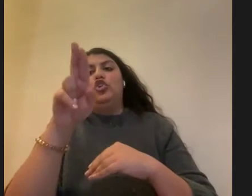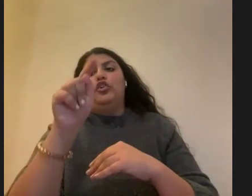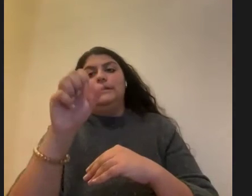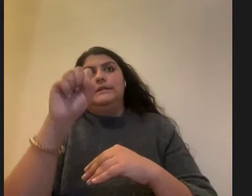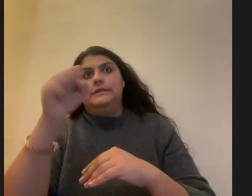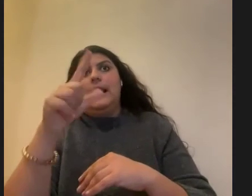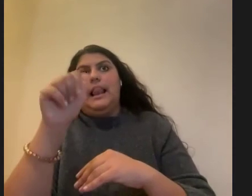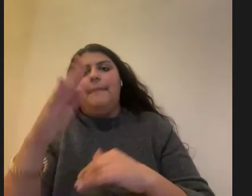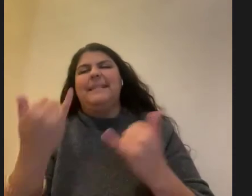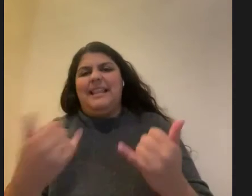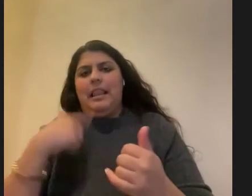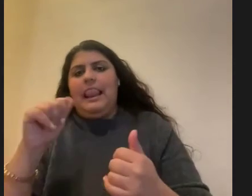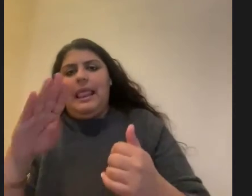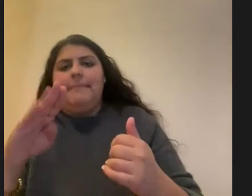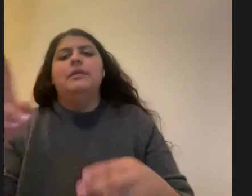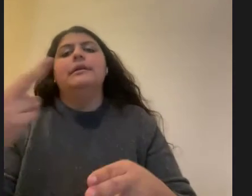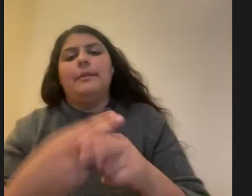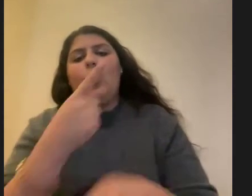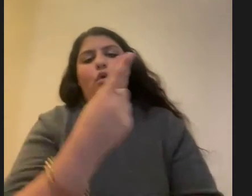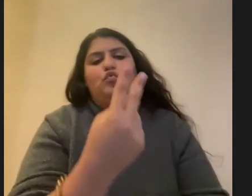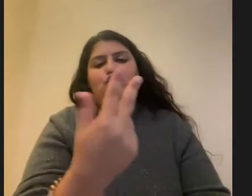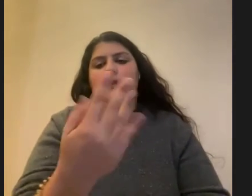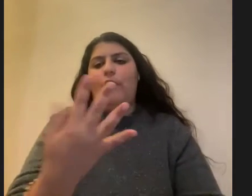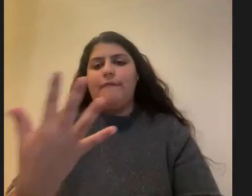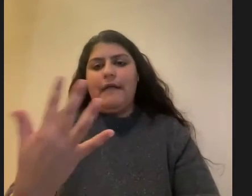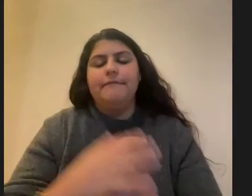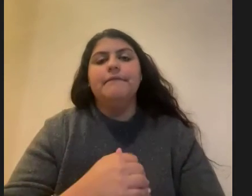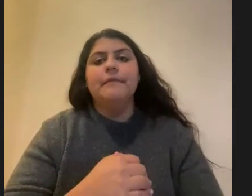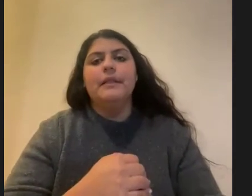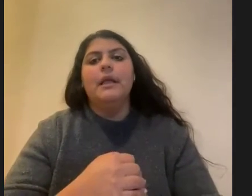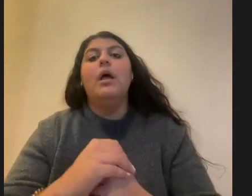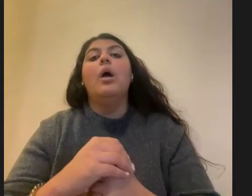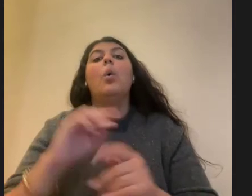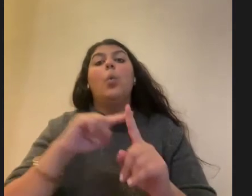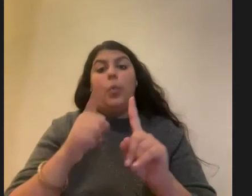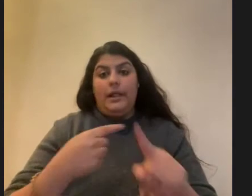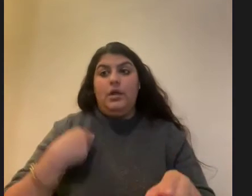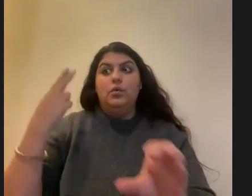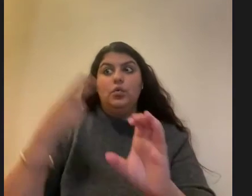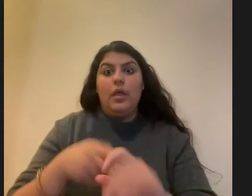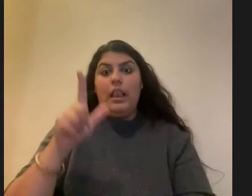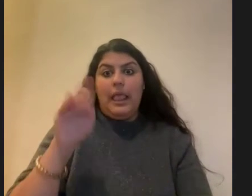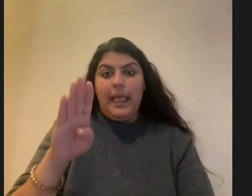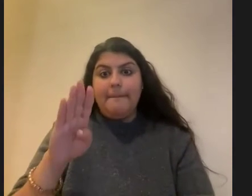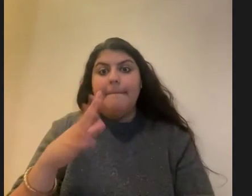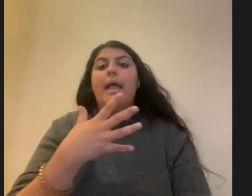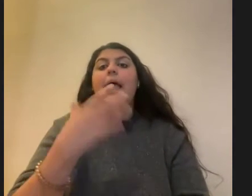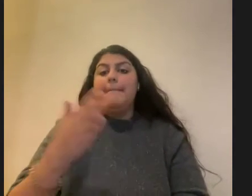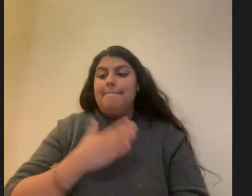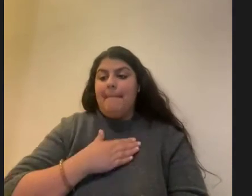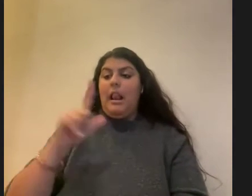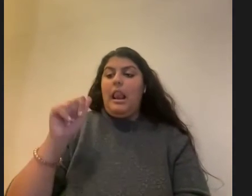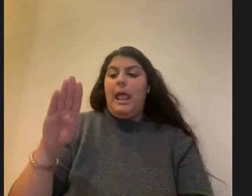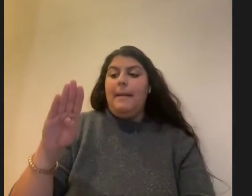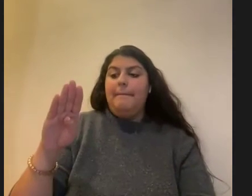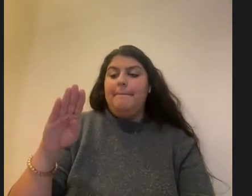in, he would just name them like 1, 2, 3, 4, 5. When I joined the lab, and also my lab mate who